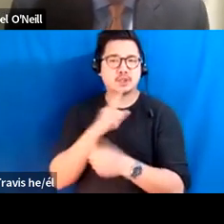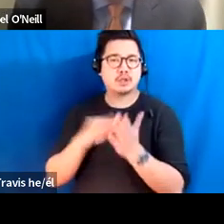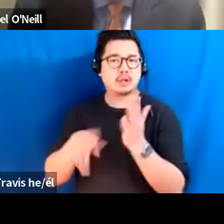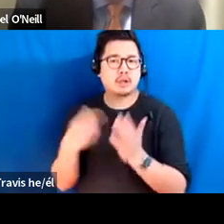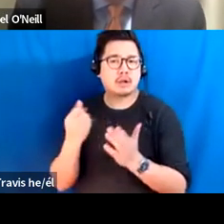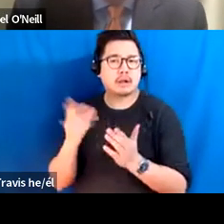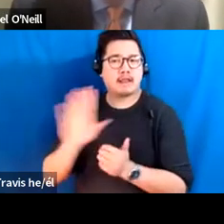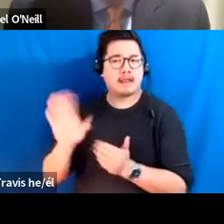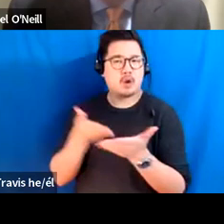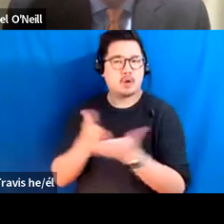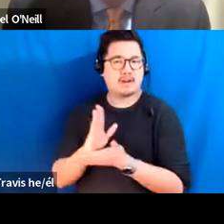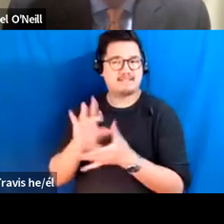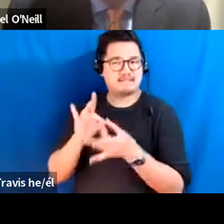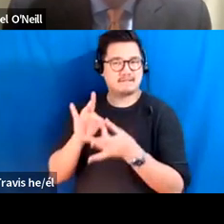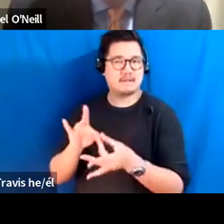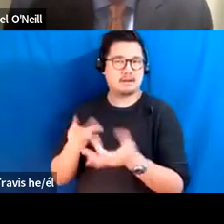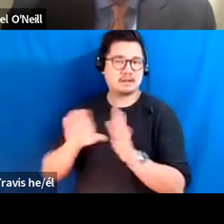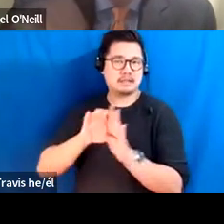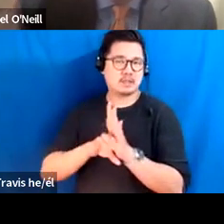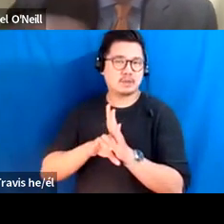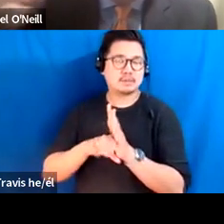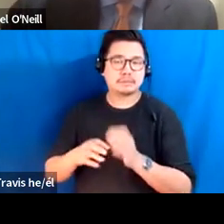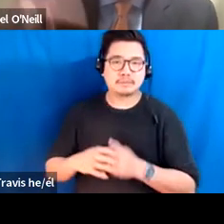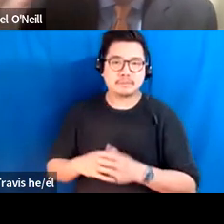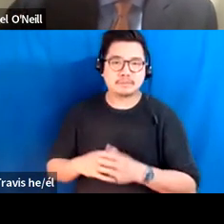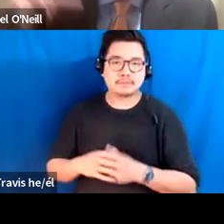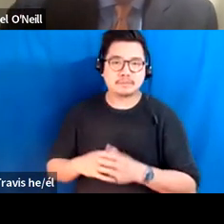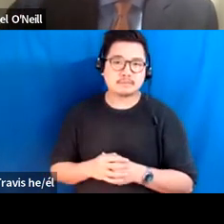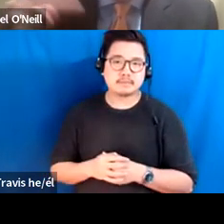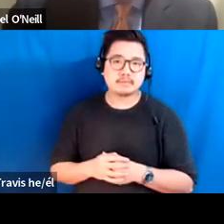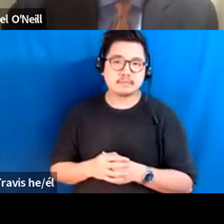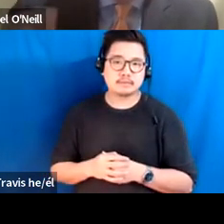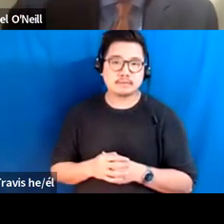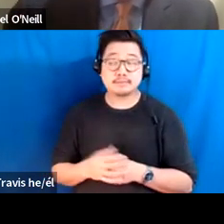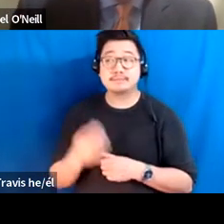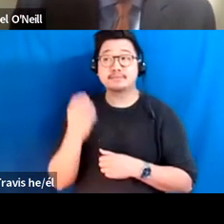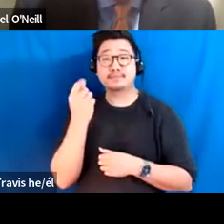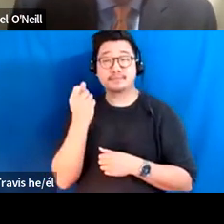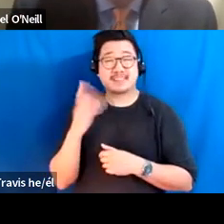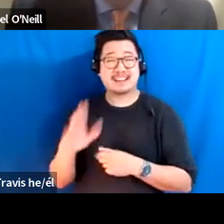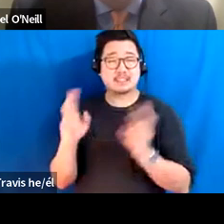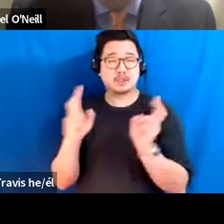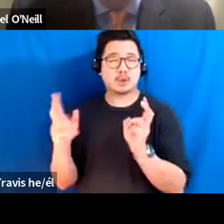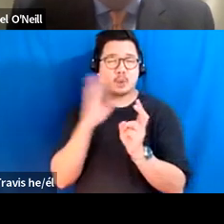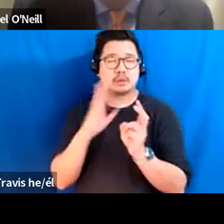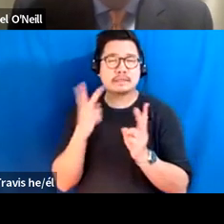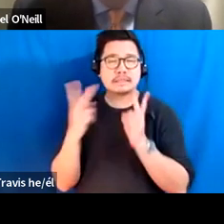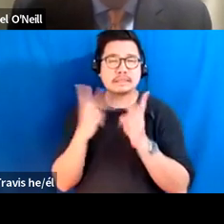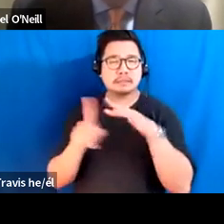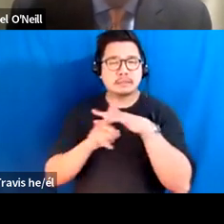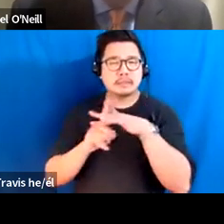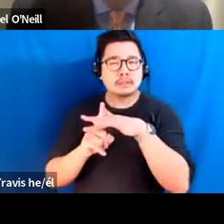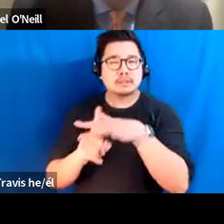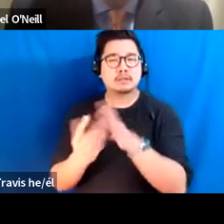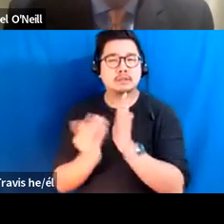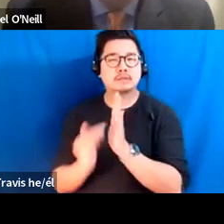conduct and um so this this will be a subject you will see come up a number of times over the years it is